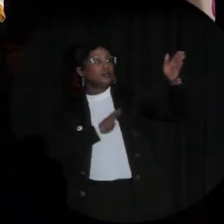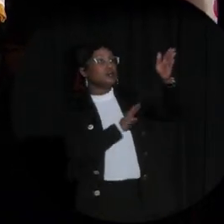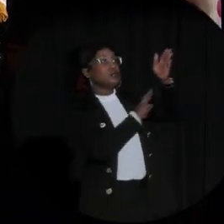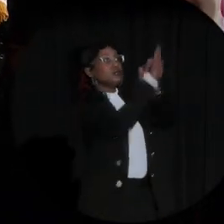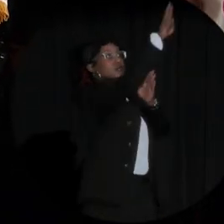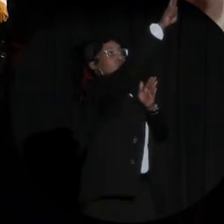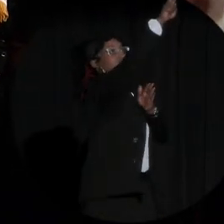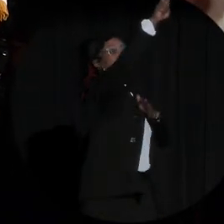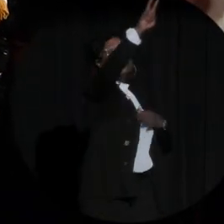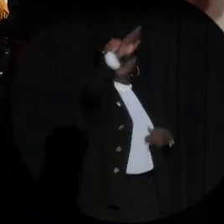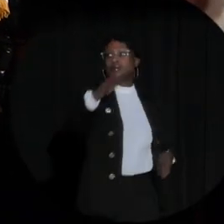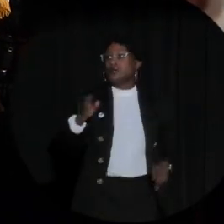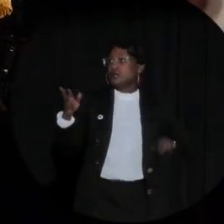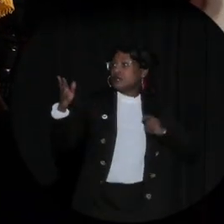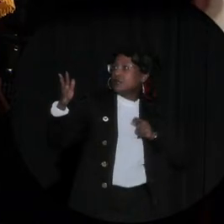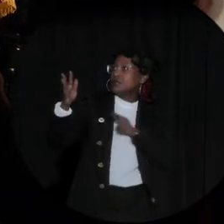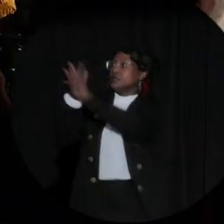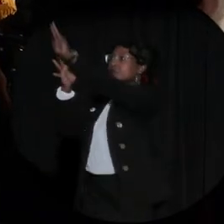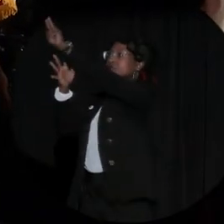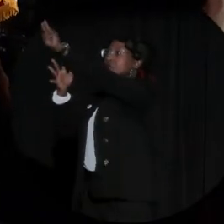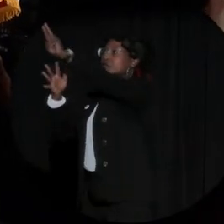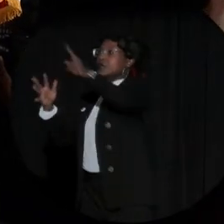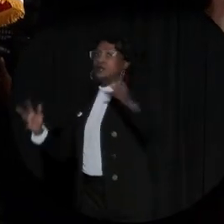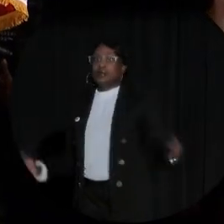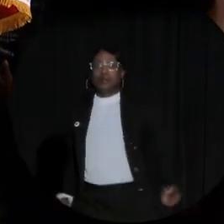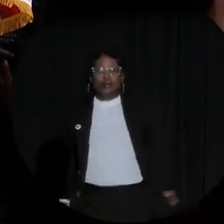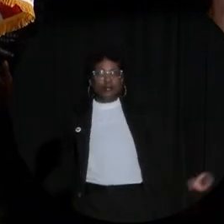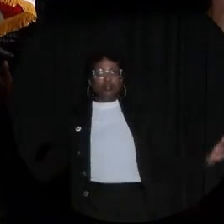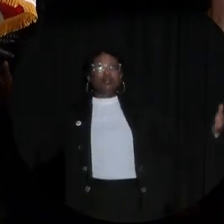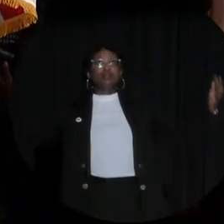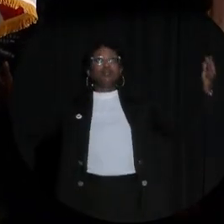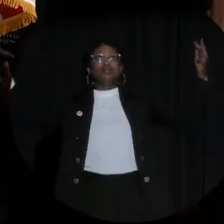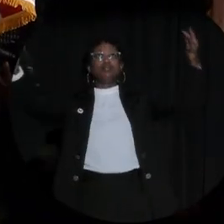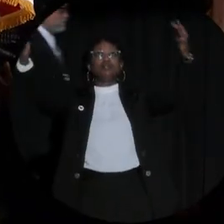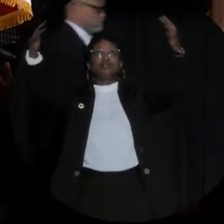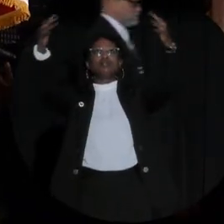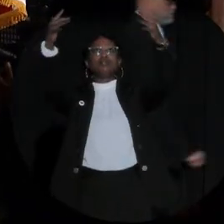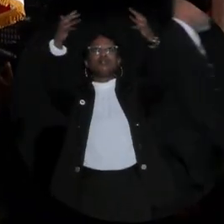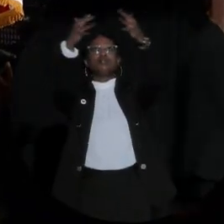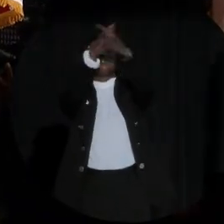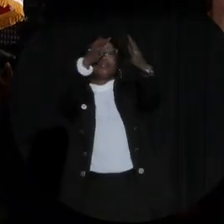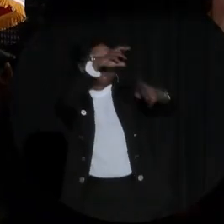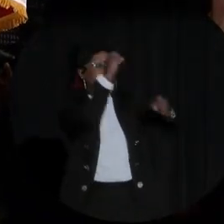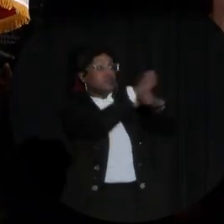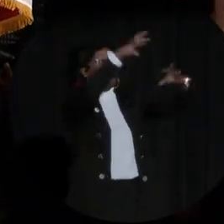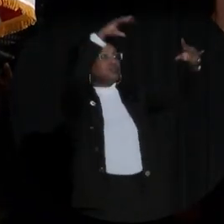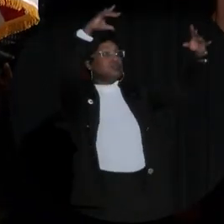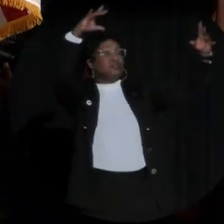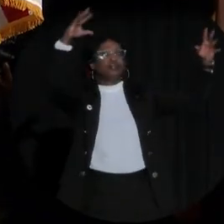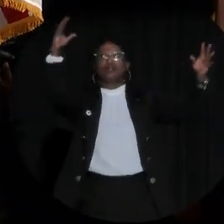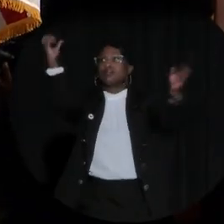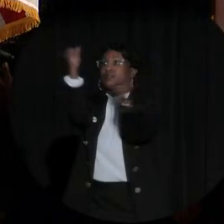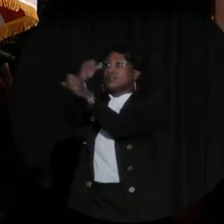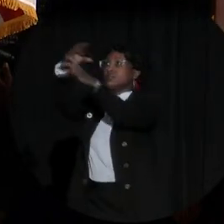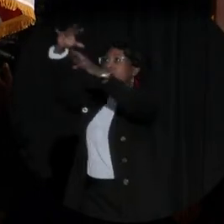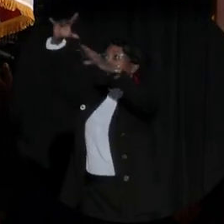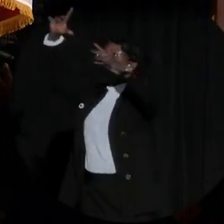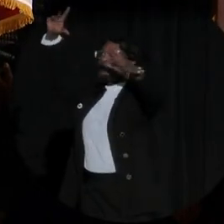And the rocket's red glare, the bombs bursting